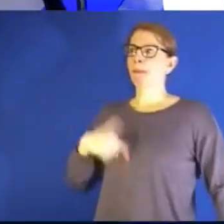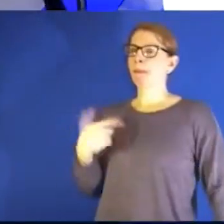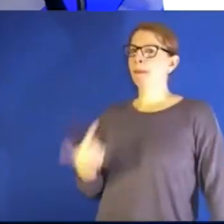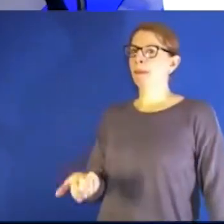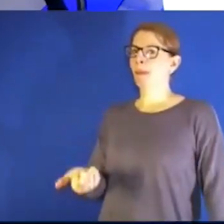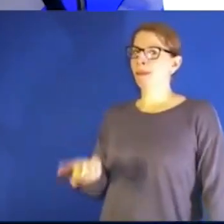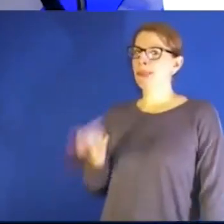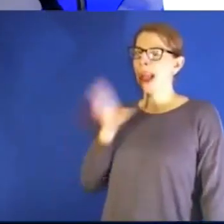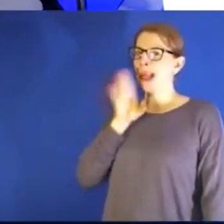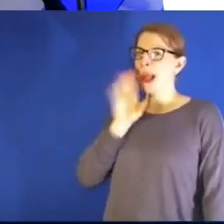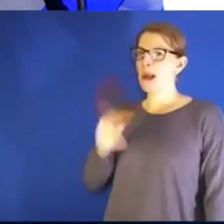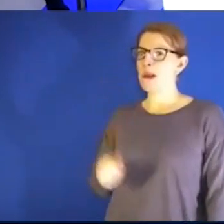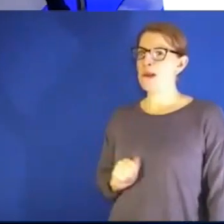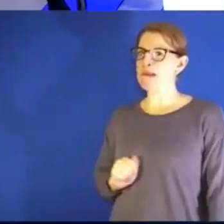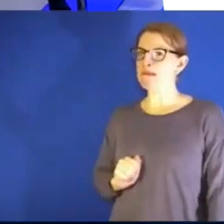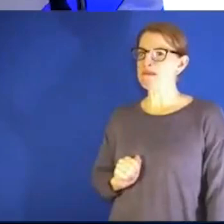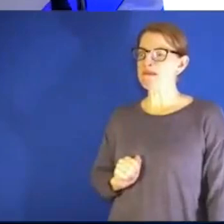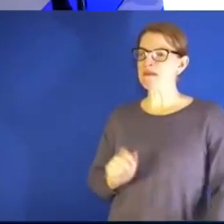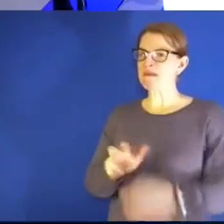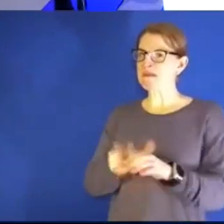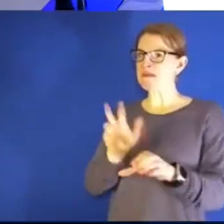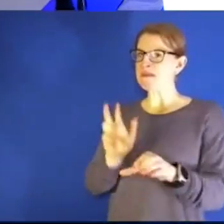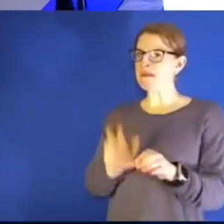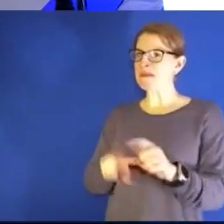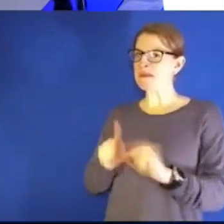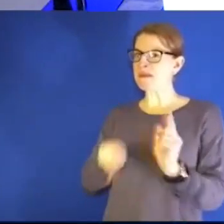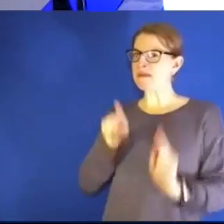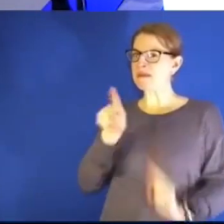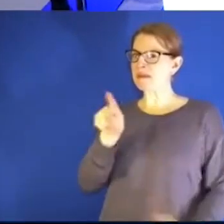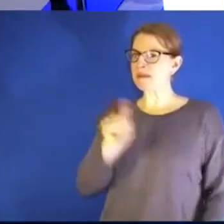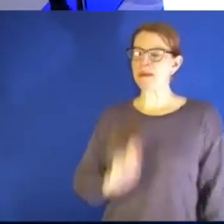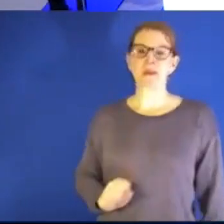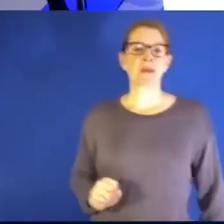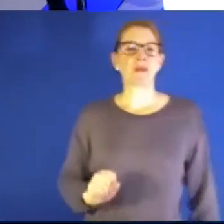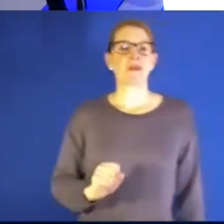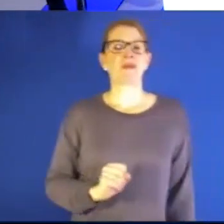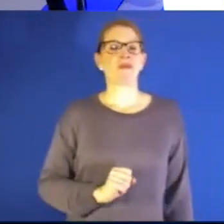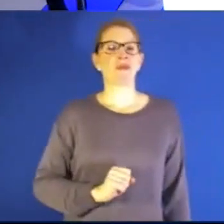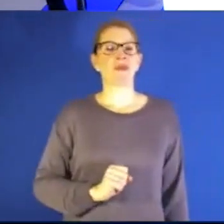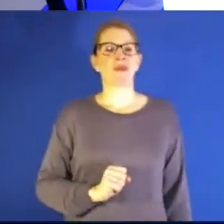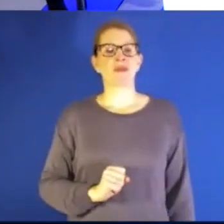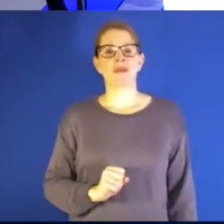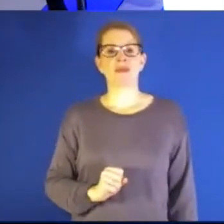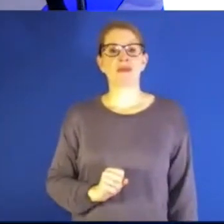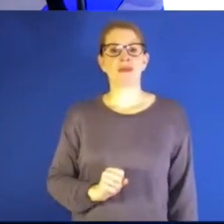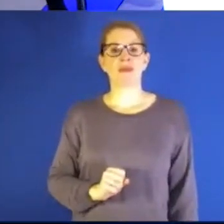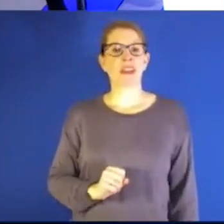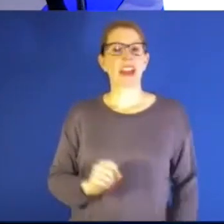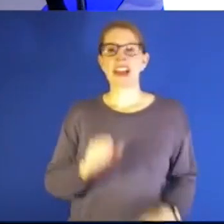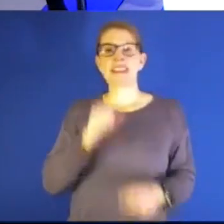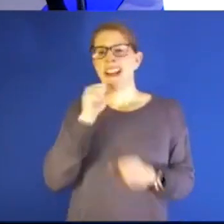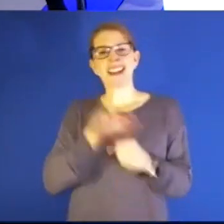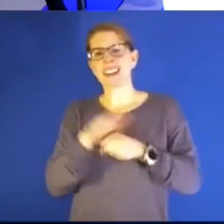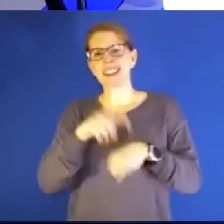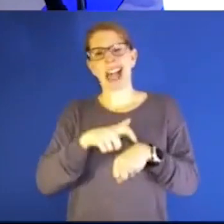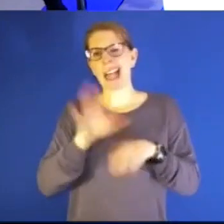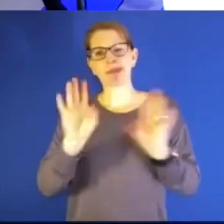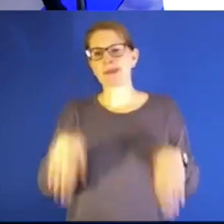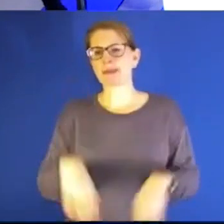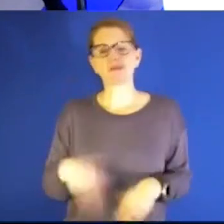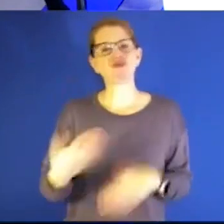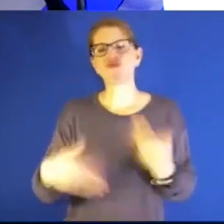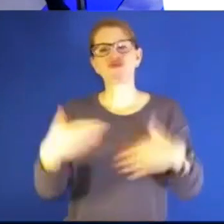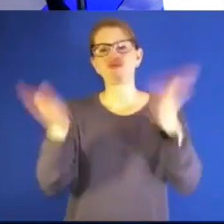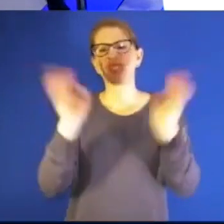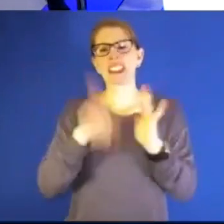you? You're not getting out of this conversation. And the hawk nest over there. Let's do it. I don't think we have enough. Okay, let me ask time. you Yeah. this. No, I got My it. broken How many